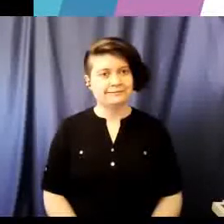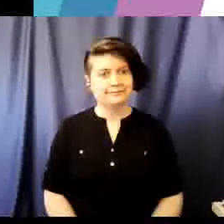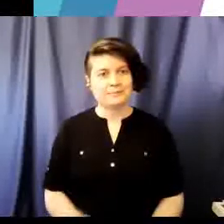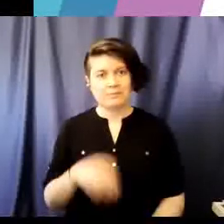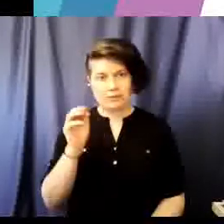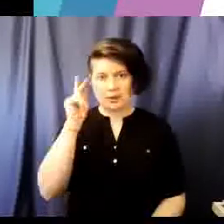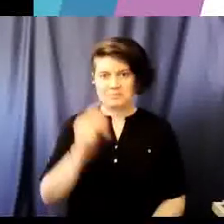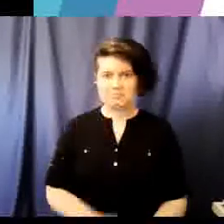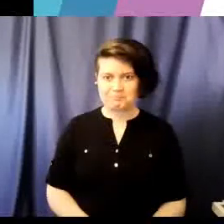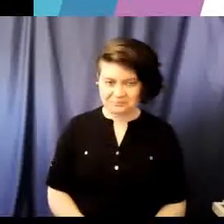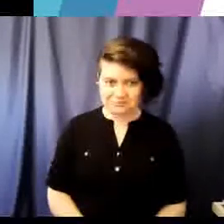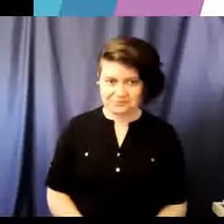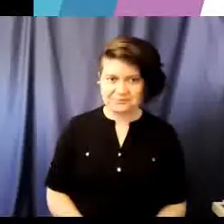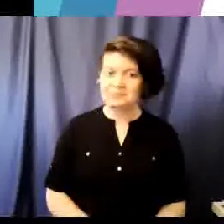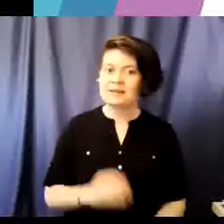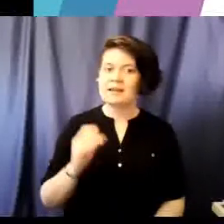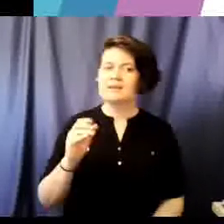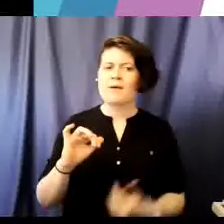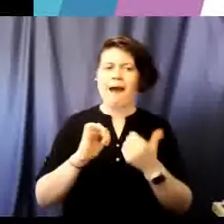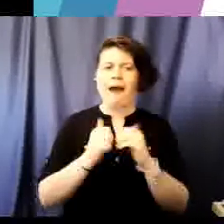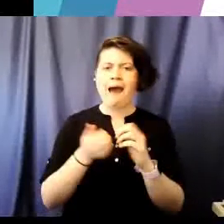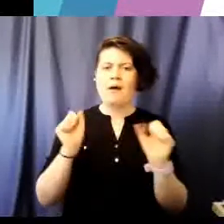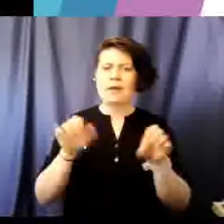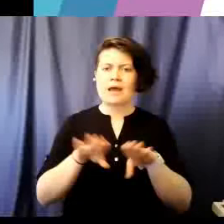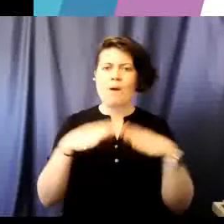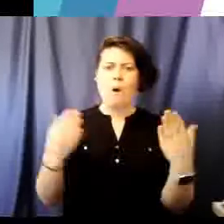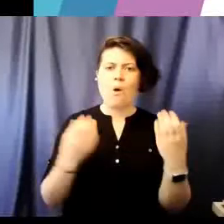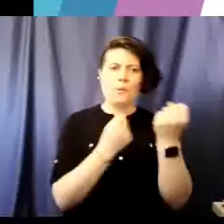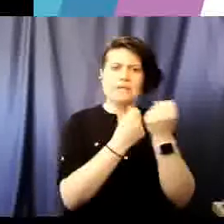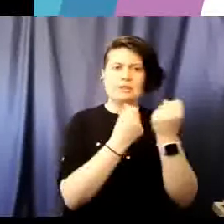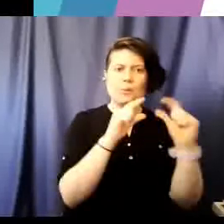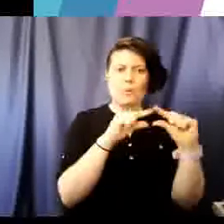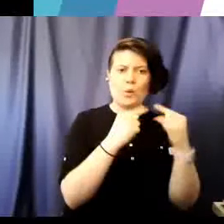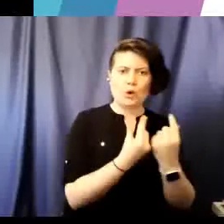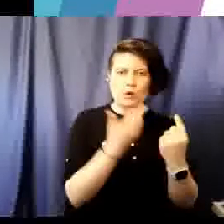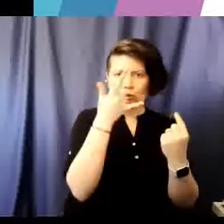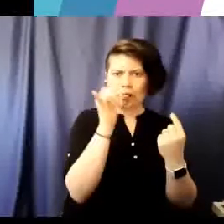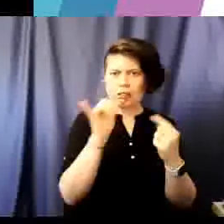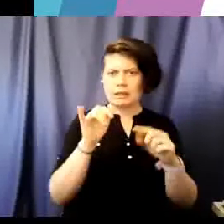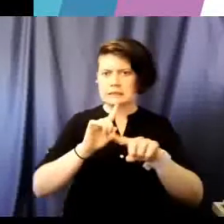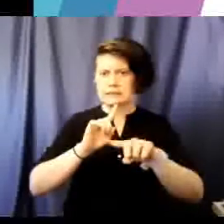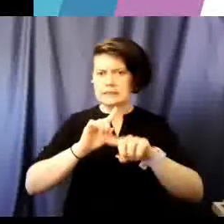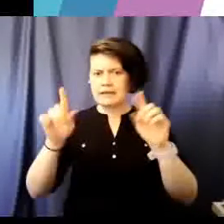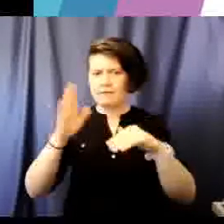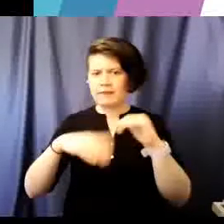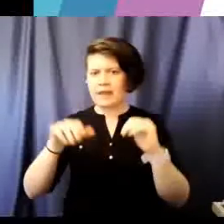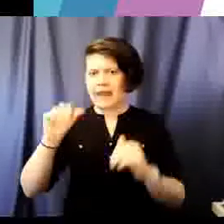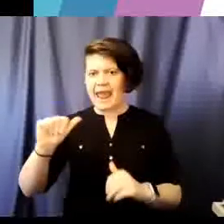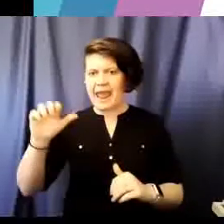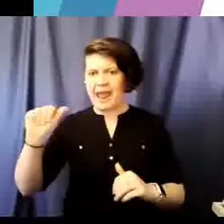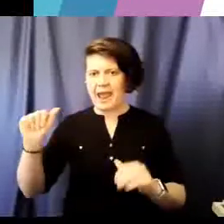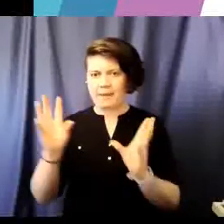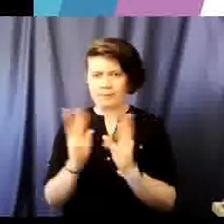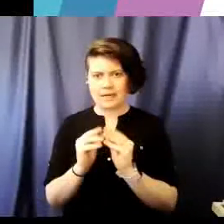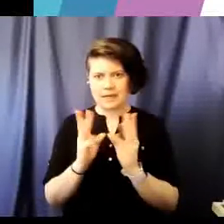Okay, how might an open support group be different from an AA meetings, besides the